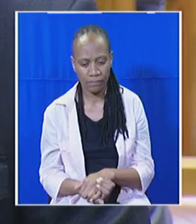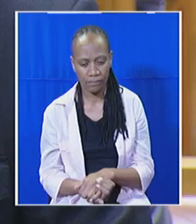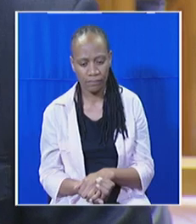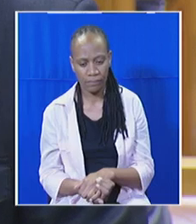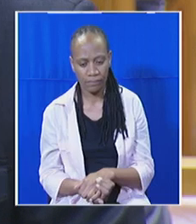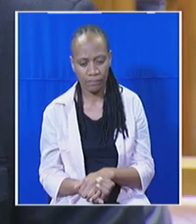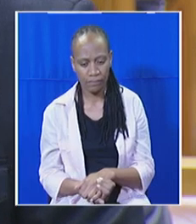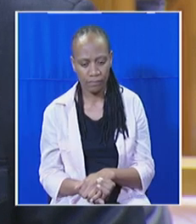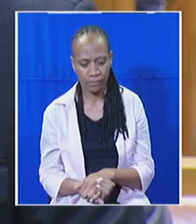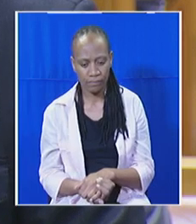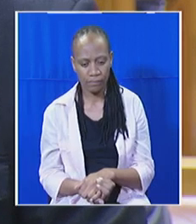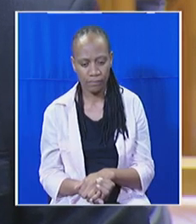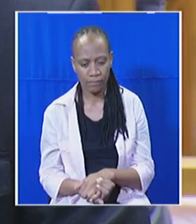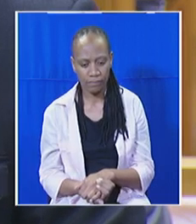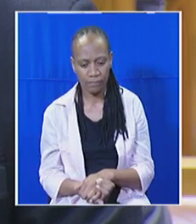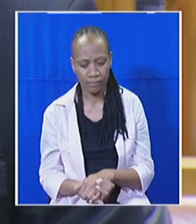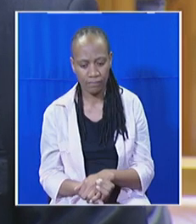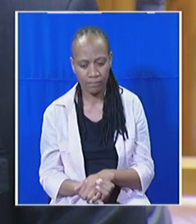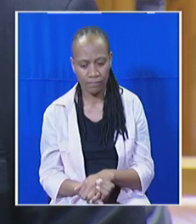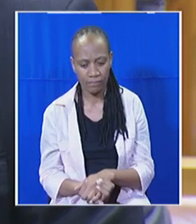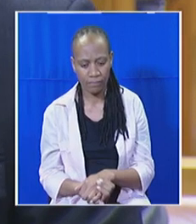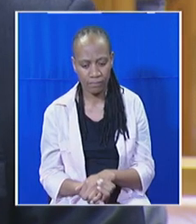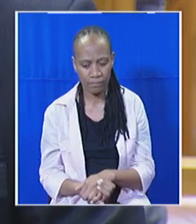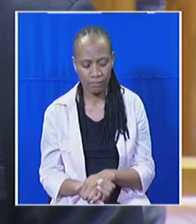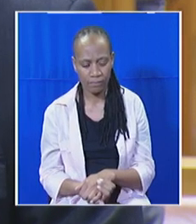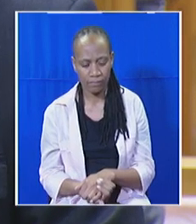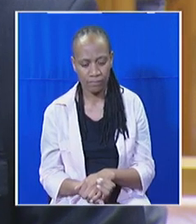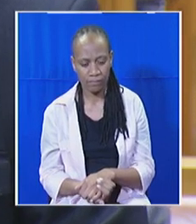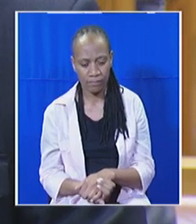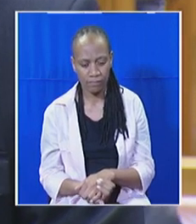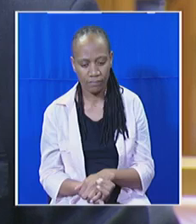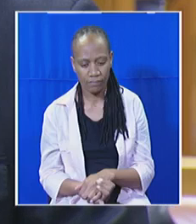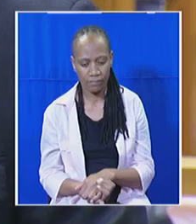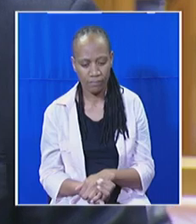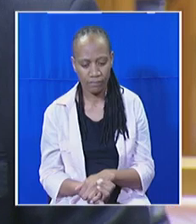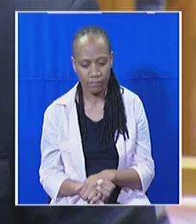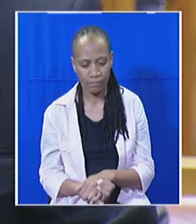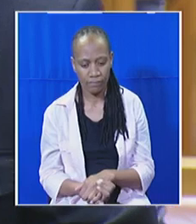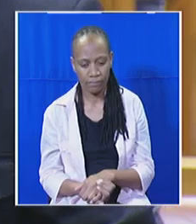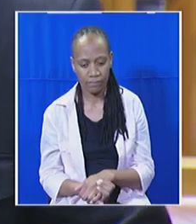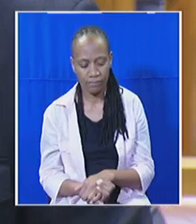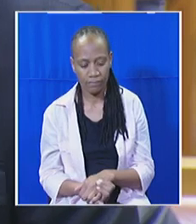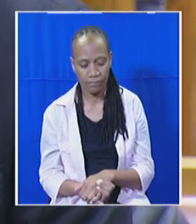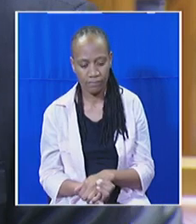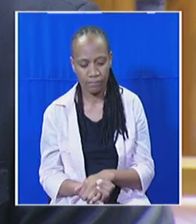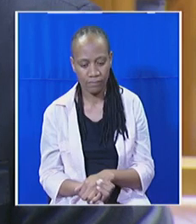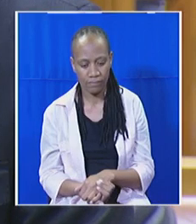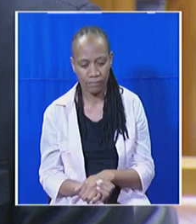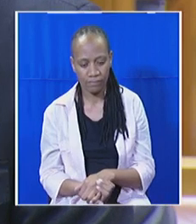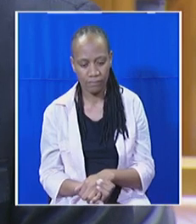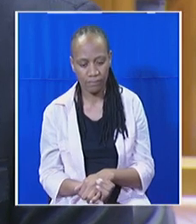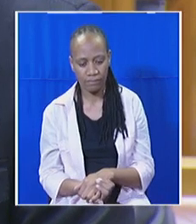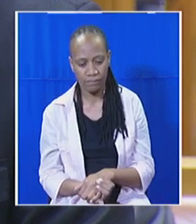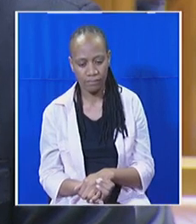kahulumeni sinomgomo ukuthi sibheke ukuthi umnyango ngomnyango wenzani ukwakha amathuba